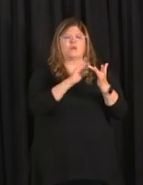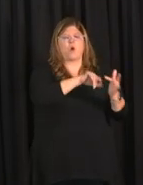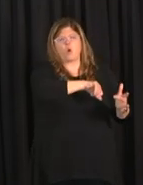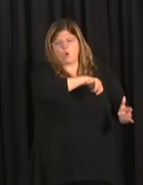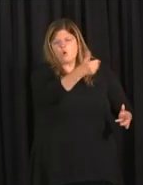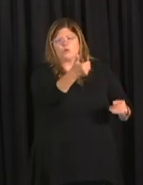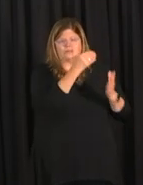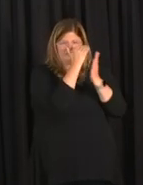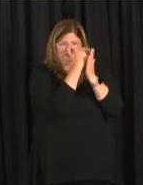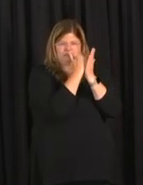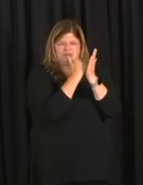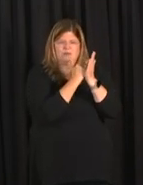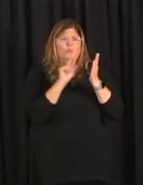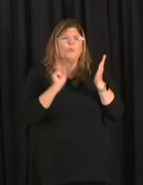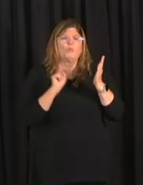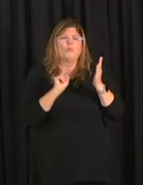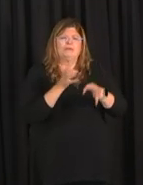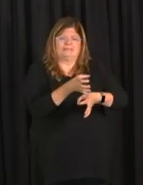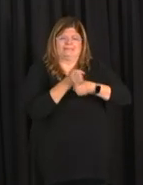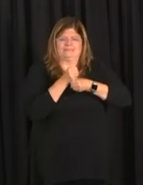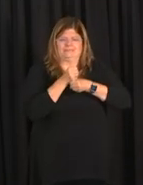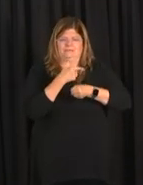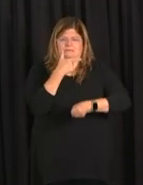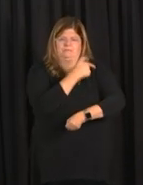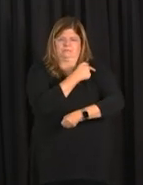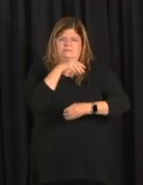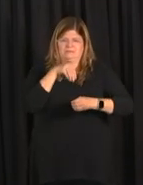flu shot by going to